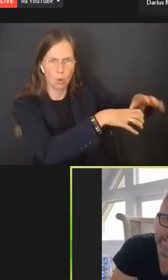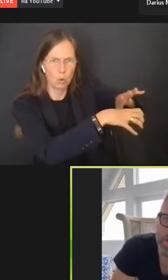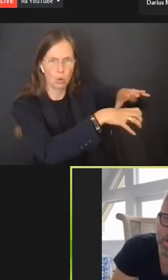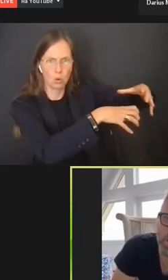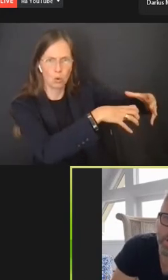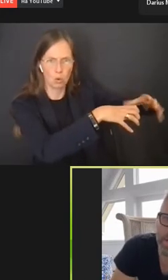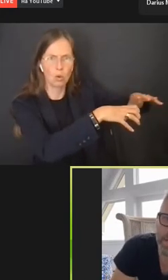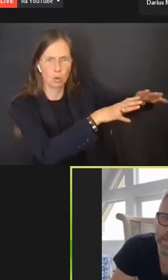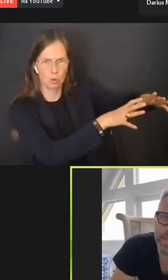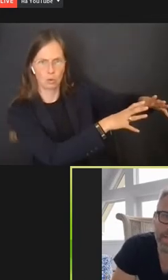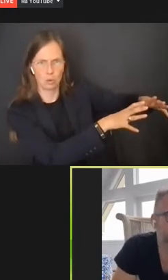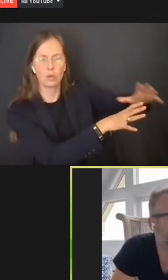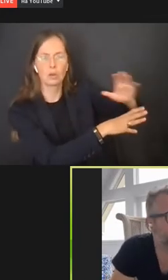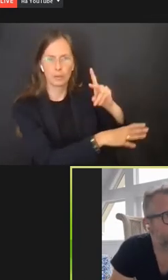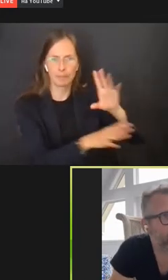So